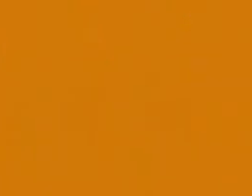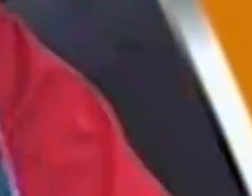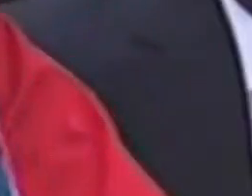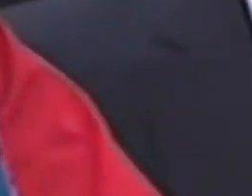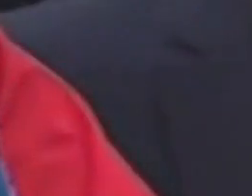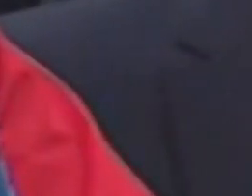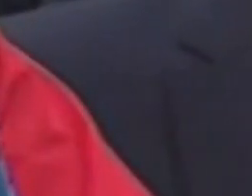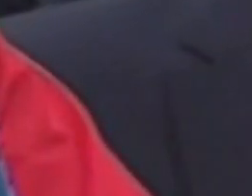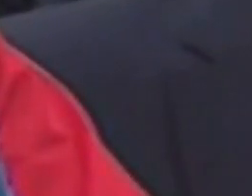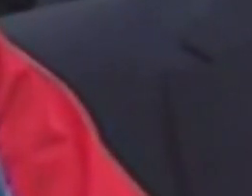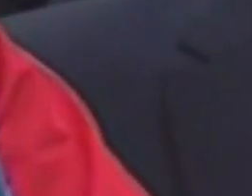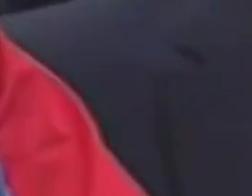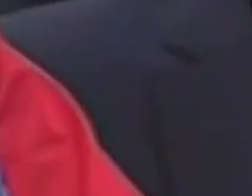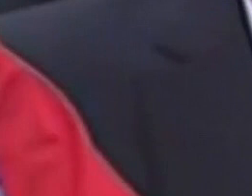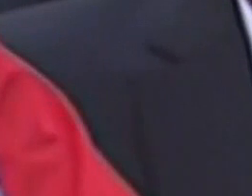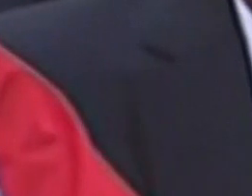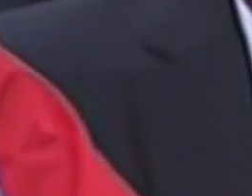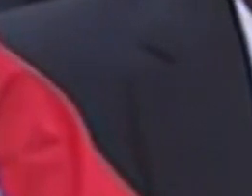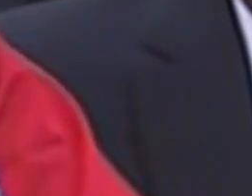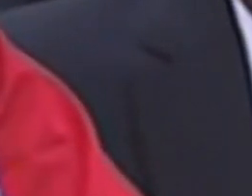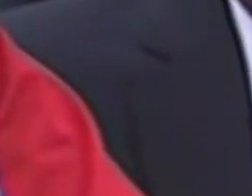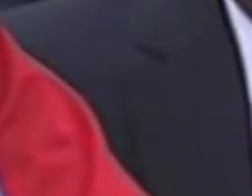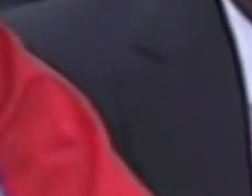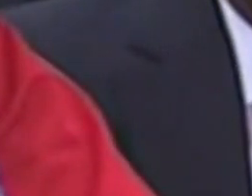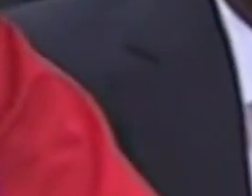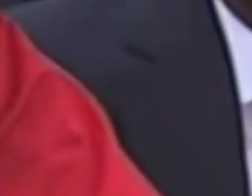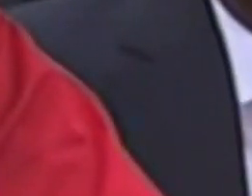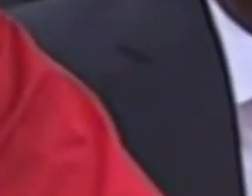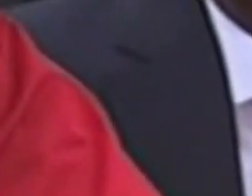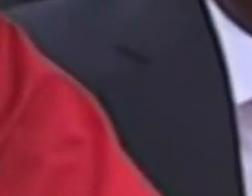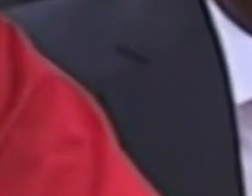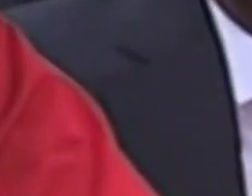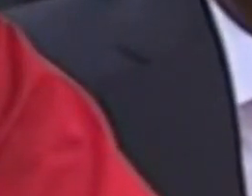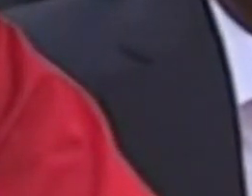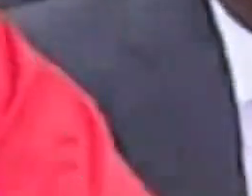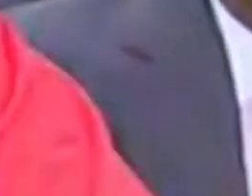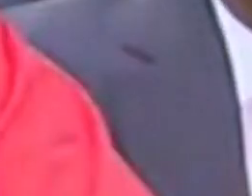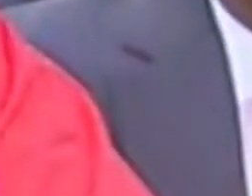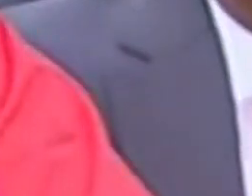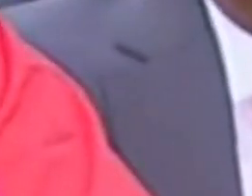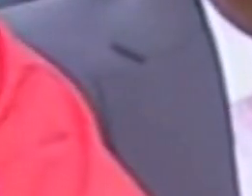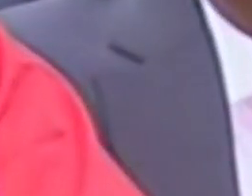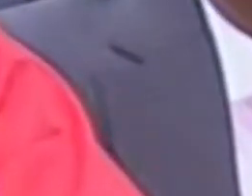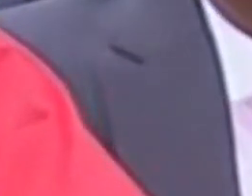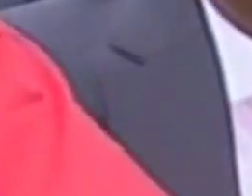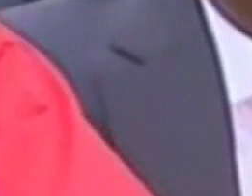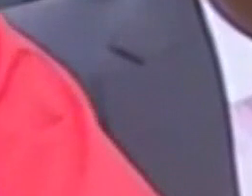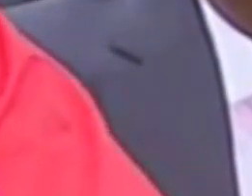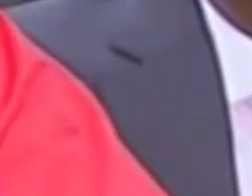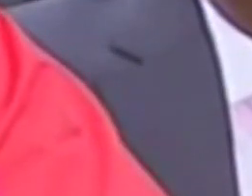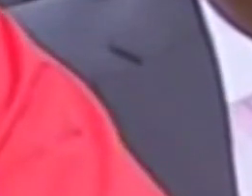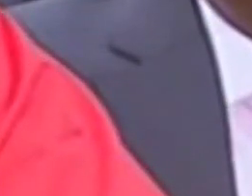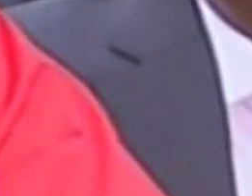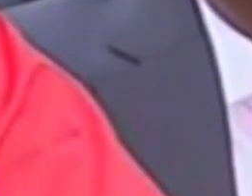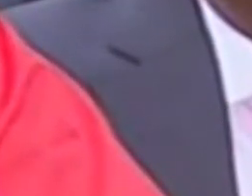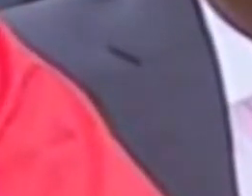Wananchi katika taifa la Kenya sehemu zote katika kaunti zetu waweze kudumisha amani. Na mimi